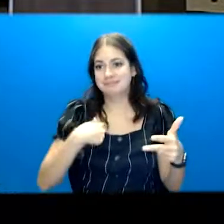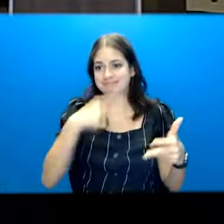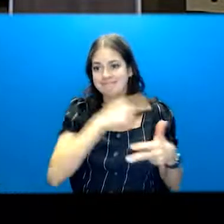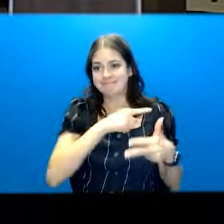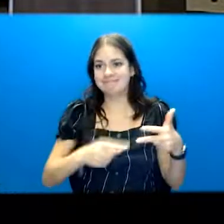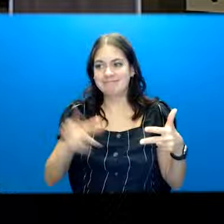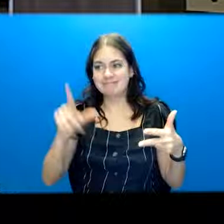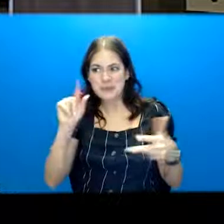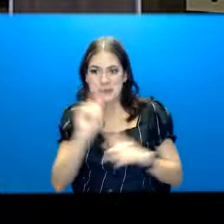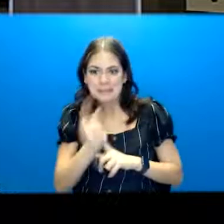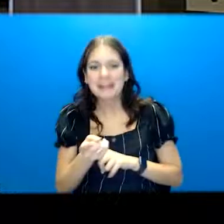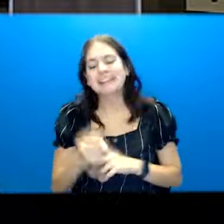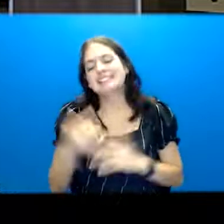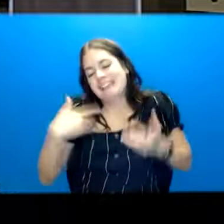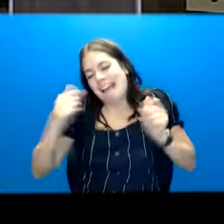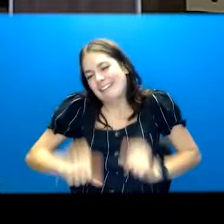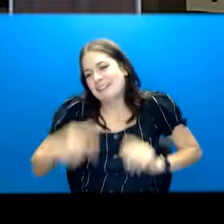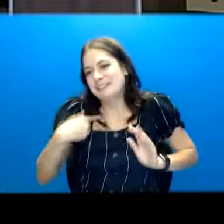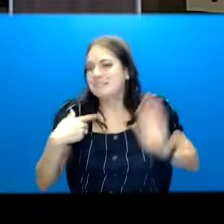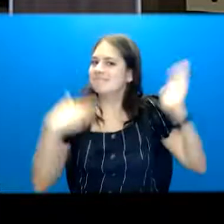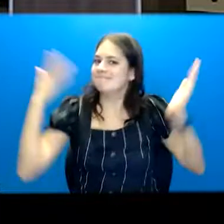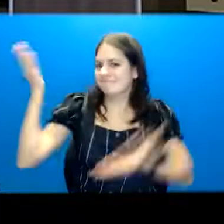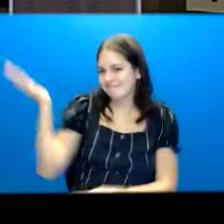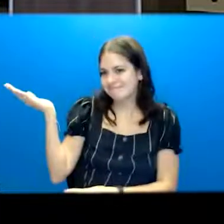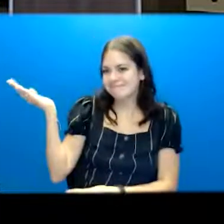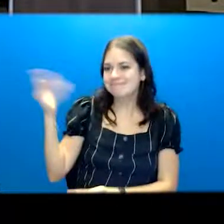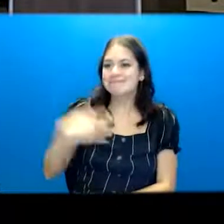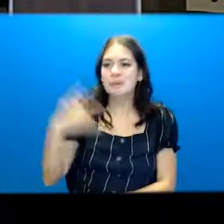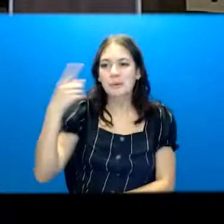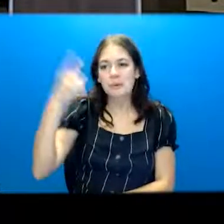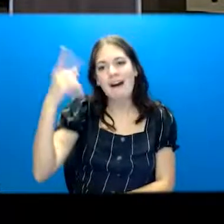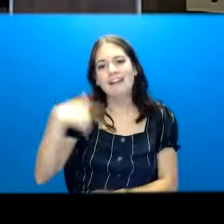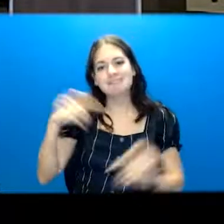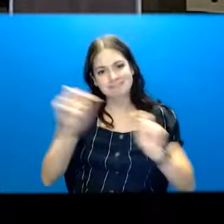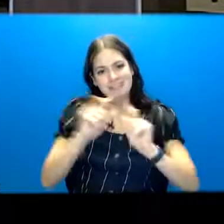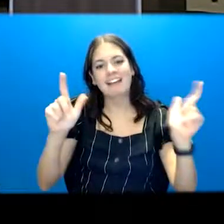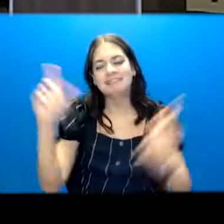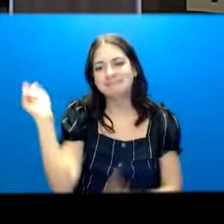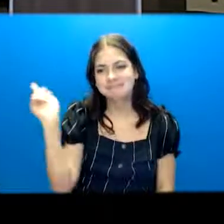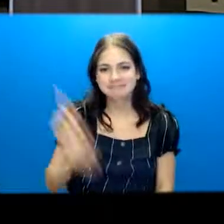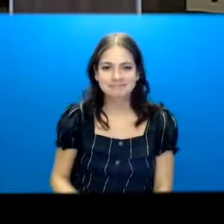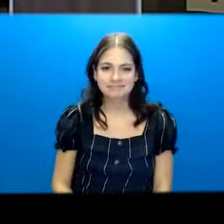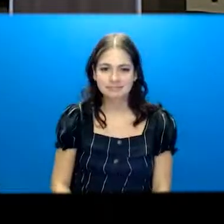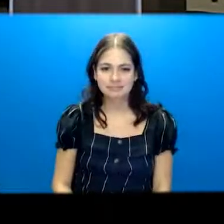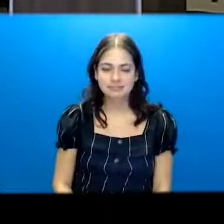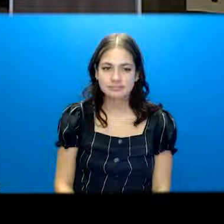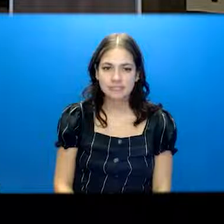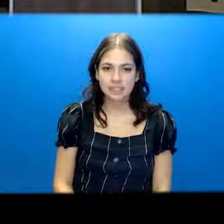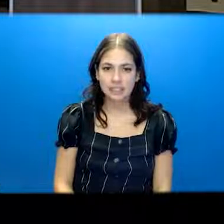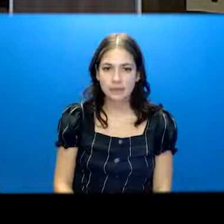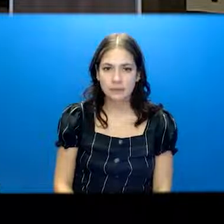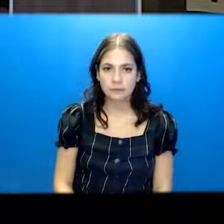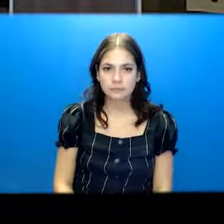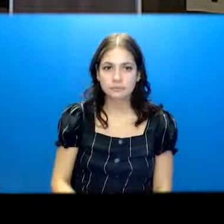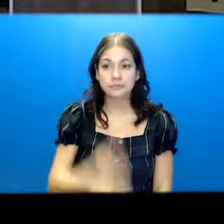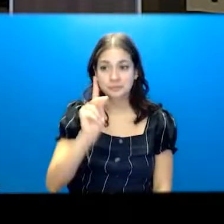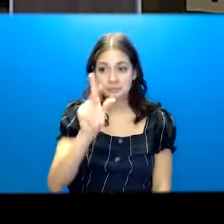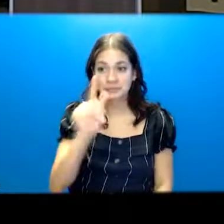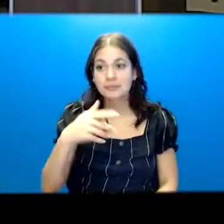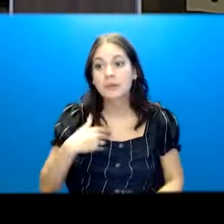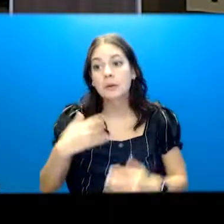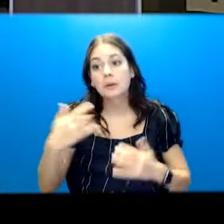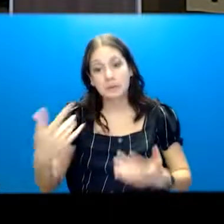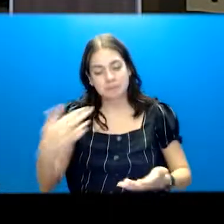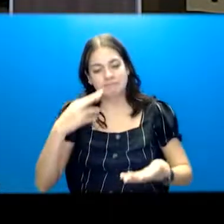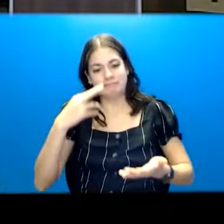that in like 20 minutes, and I could have just presented you with one slide. Okay, so I'm